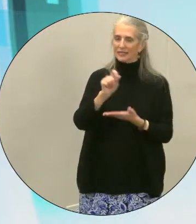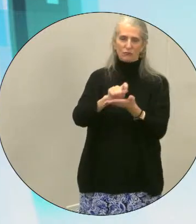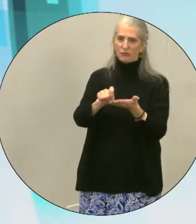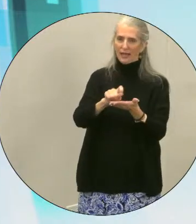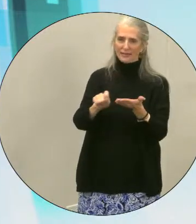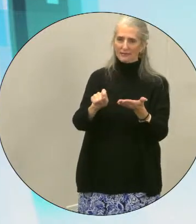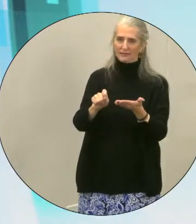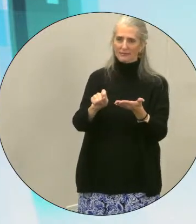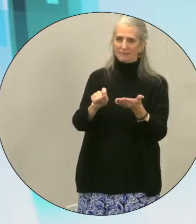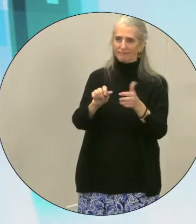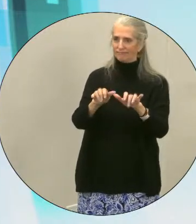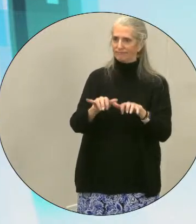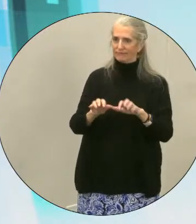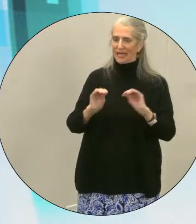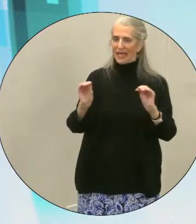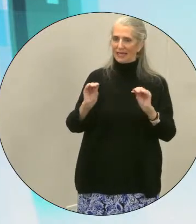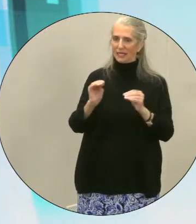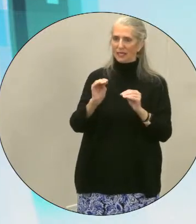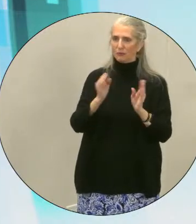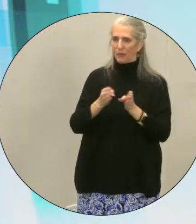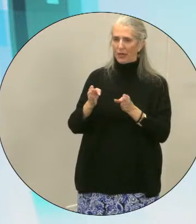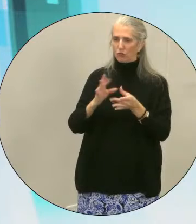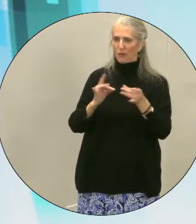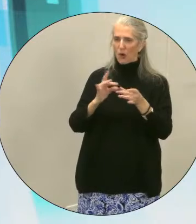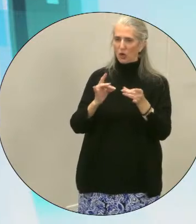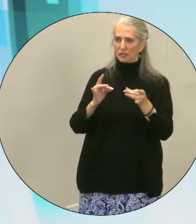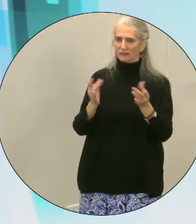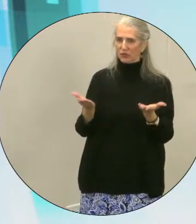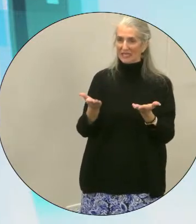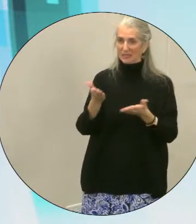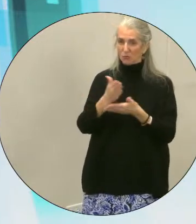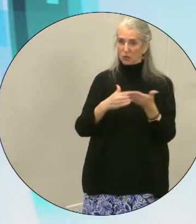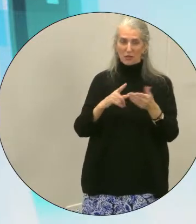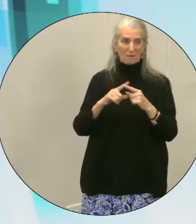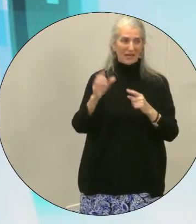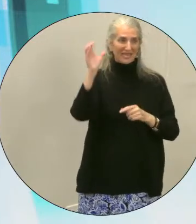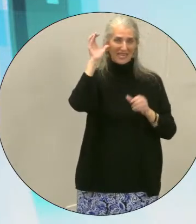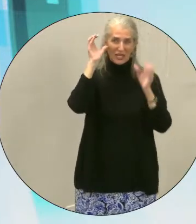for this portion, but hearing the